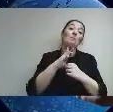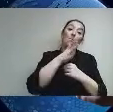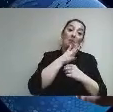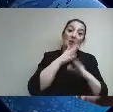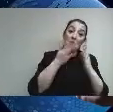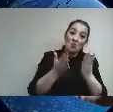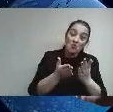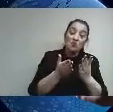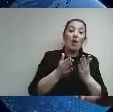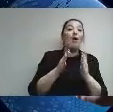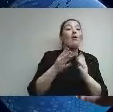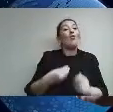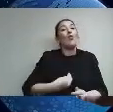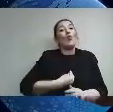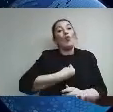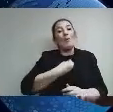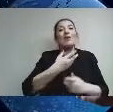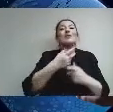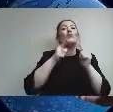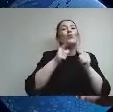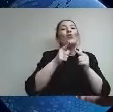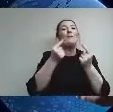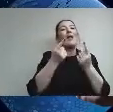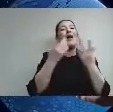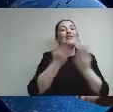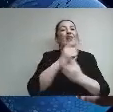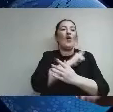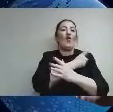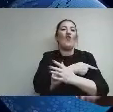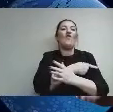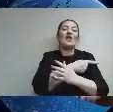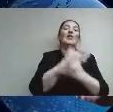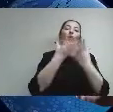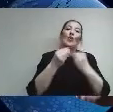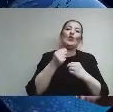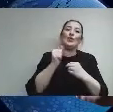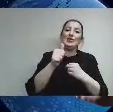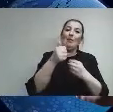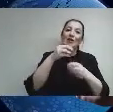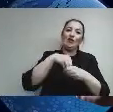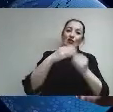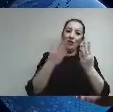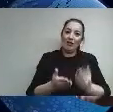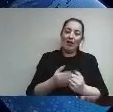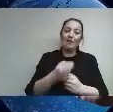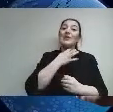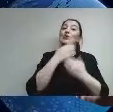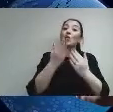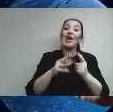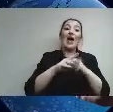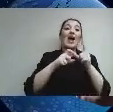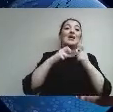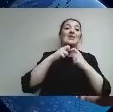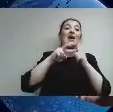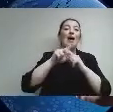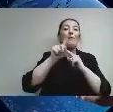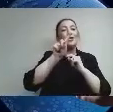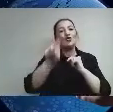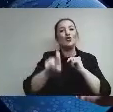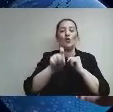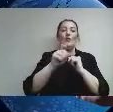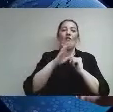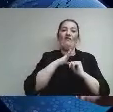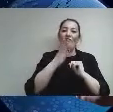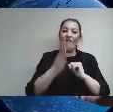by. Esra, I have a question for you. Mert underlined that as well. Social entrepreneur,